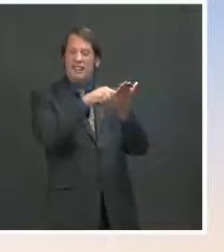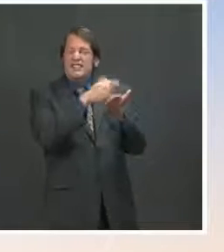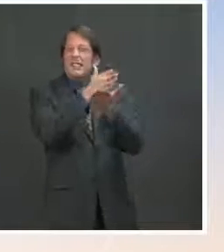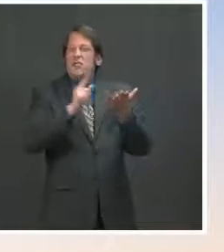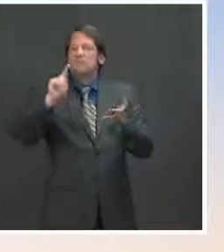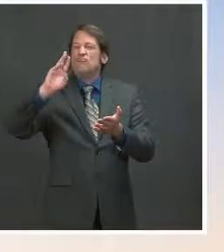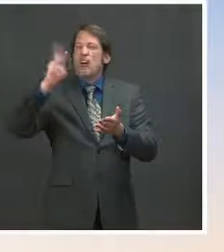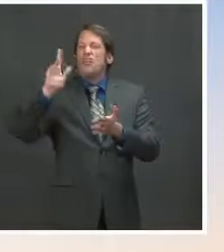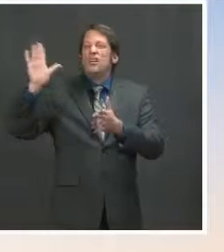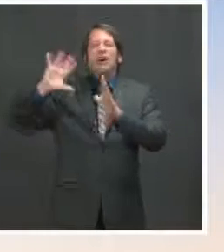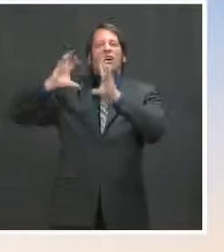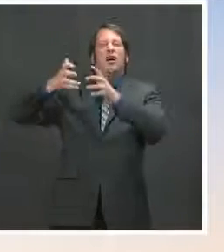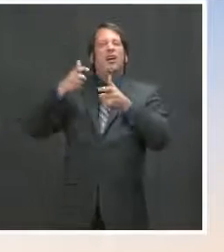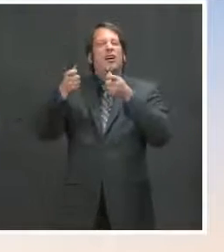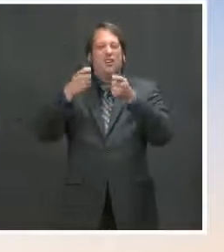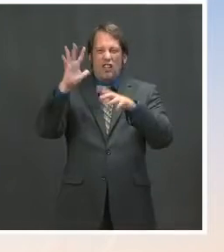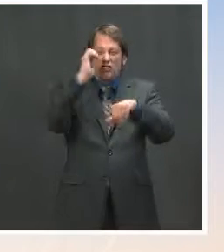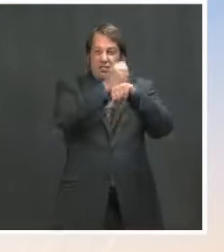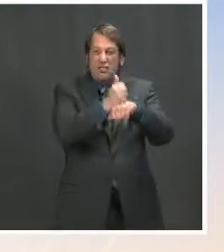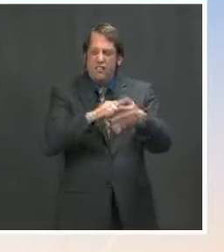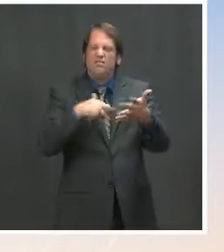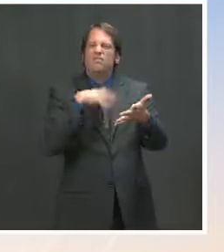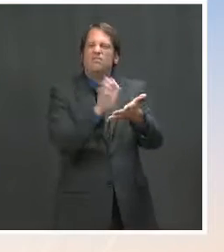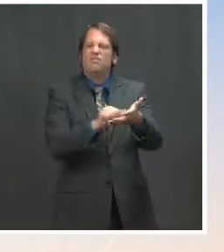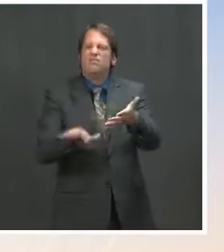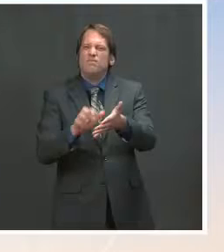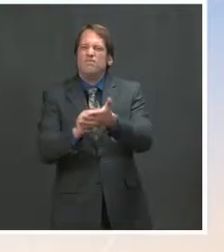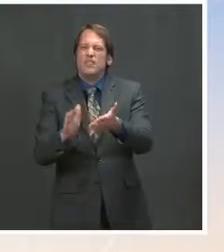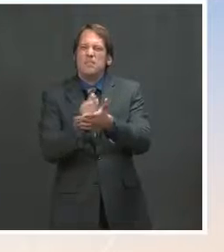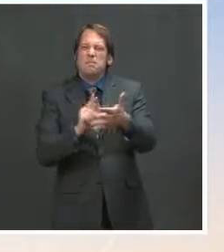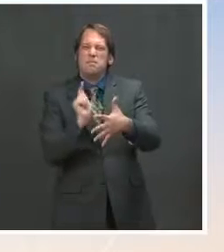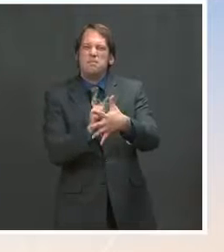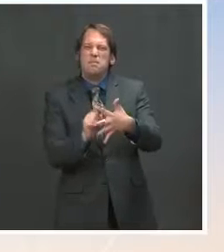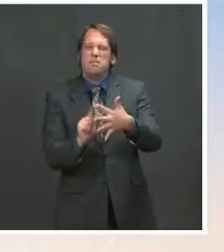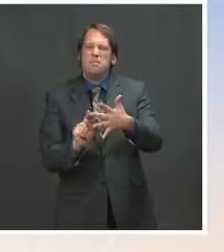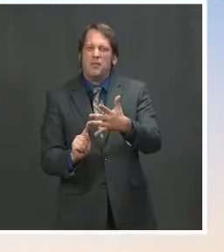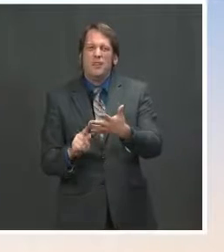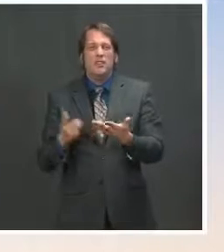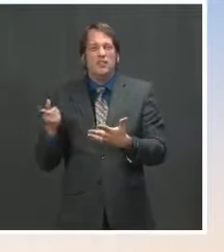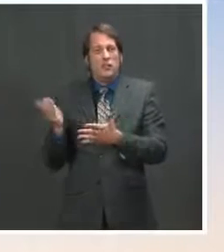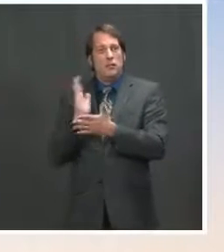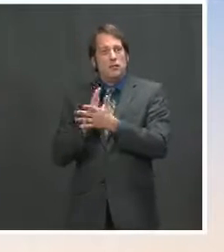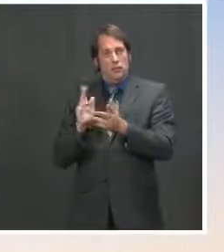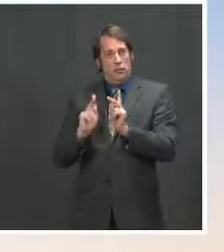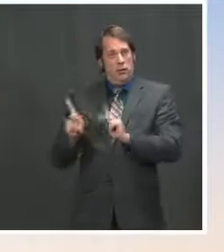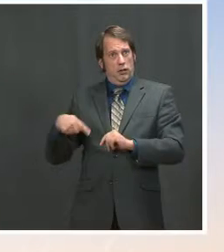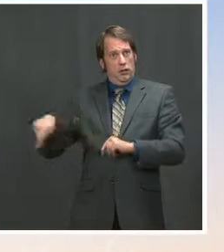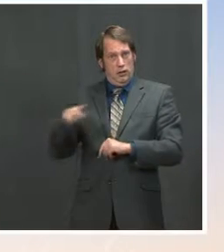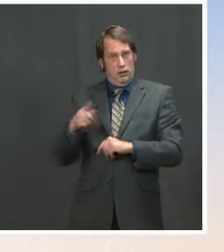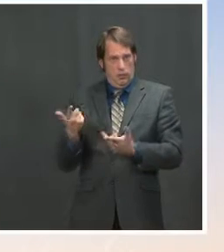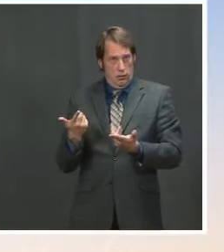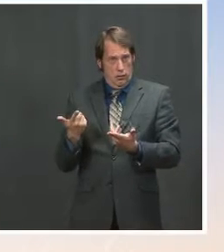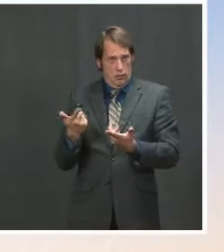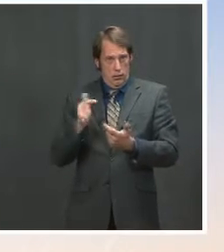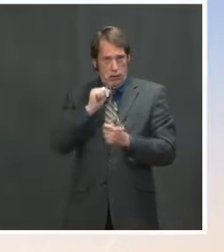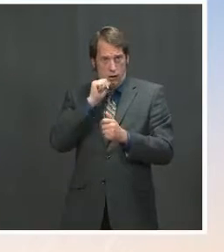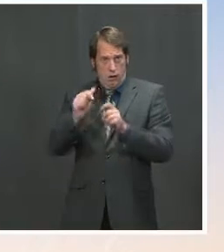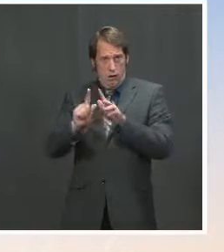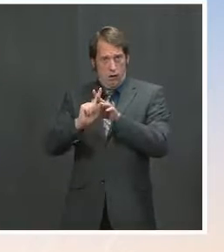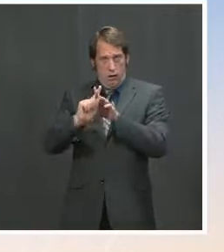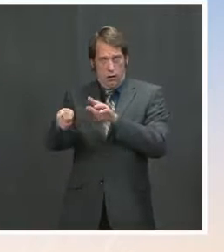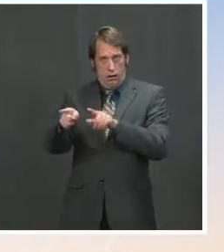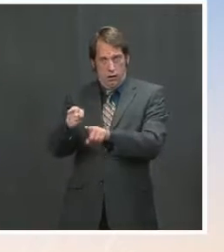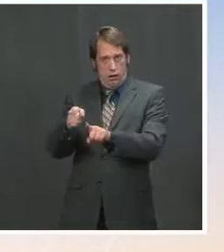not traveled, and had not been taking off to come to the United States, and we resumed those flights. This was always meant to be just